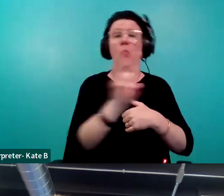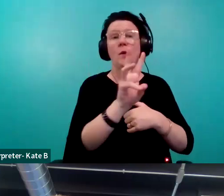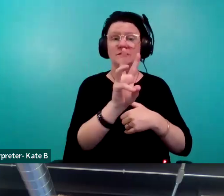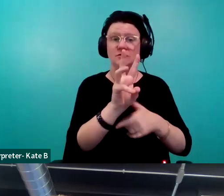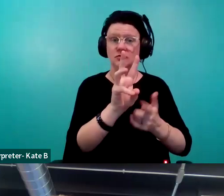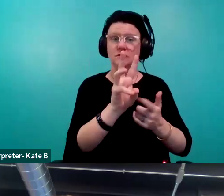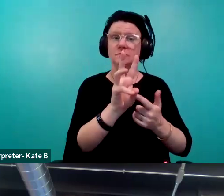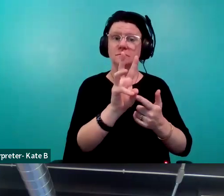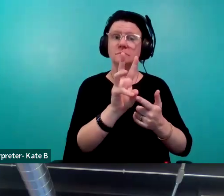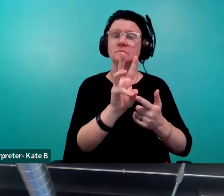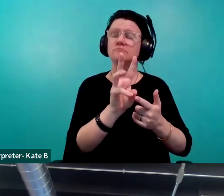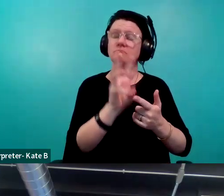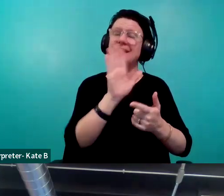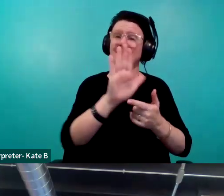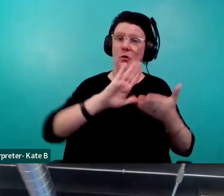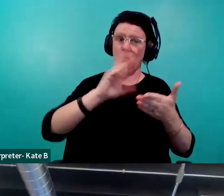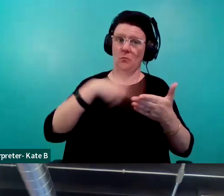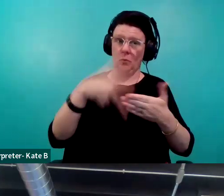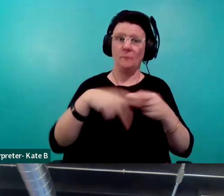is featured in our